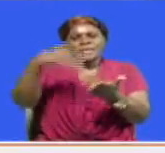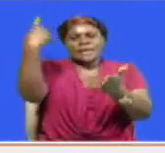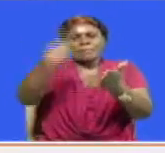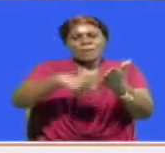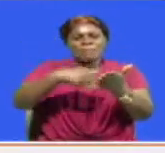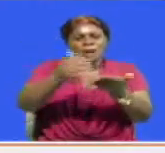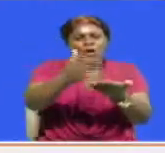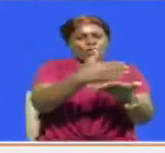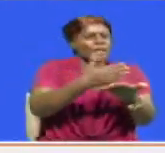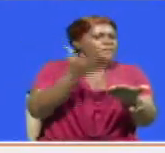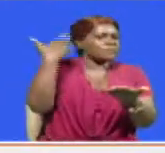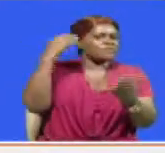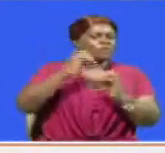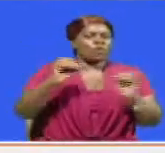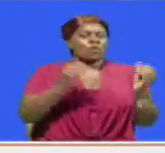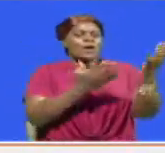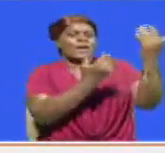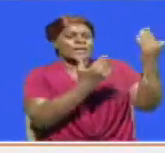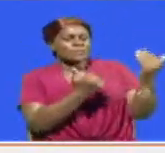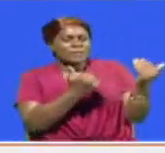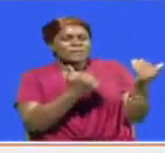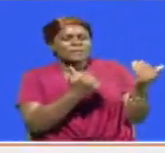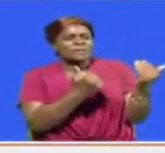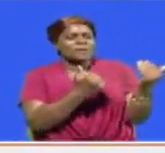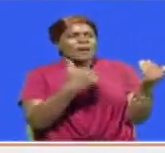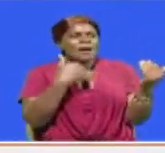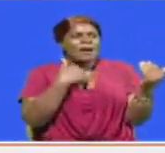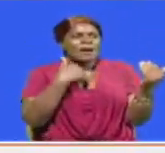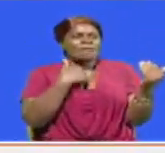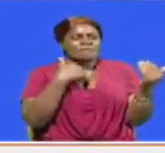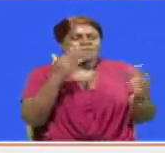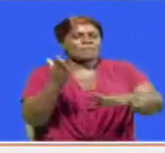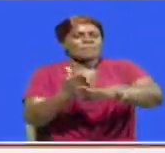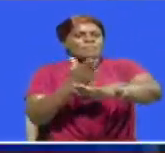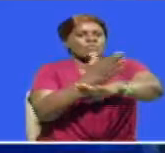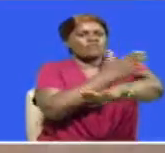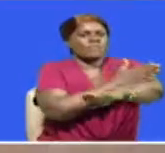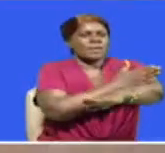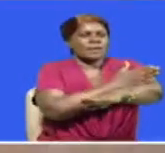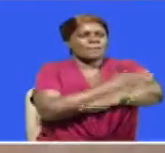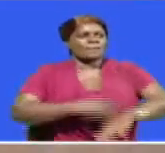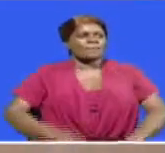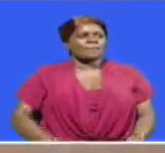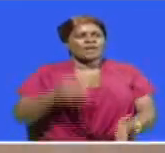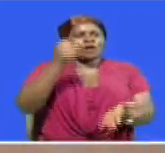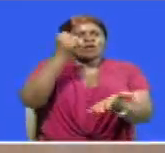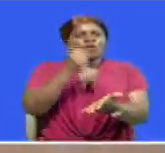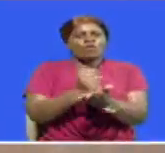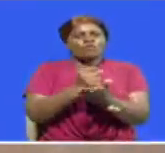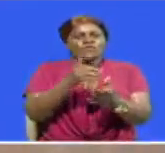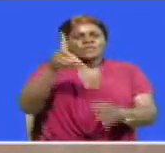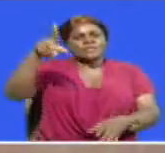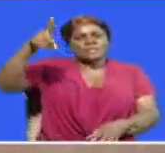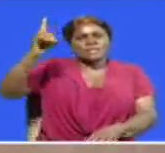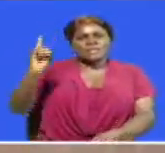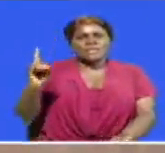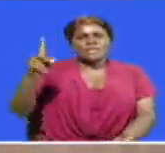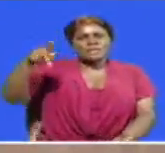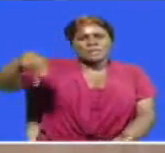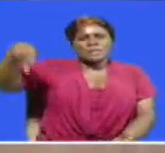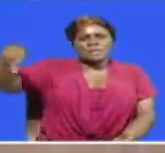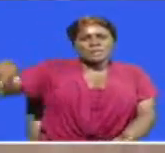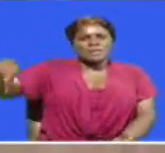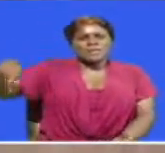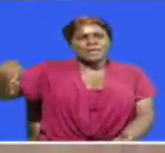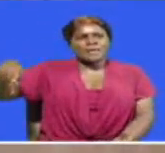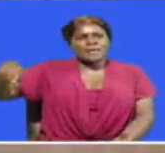in collecting revenue, and we expect that there will be an improvement in. Now, the Office of the Director of Public Prosecution